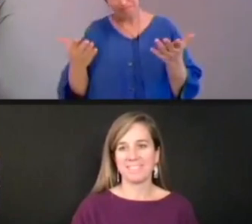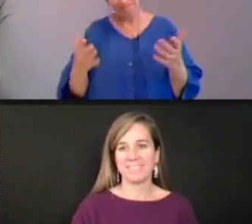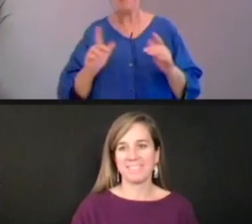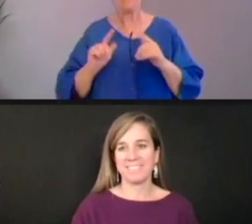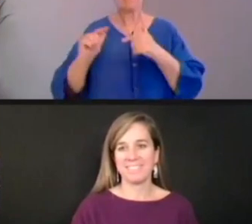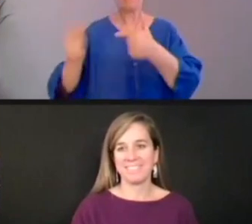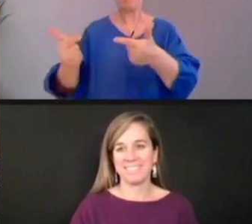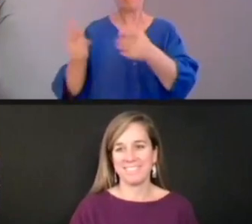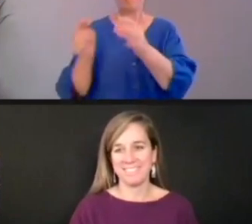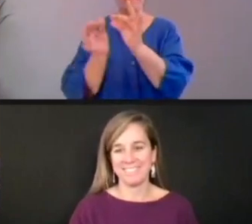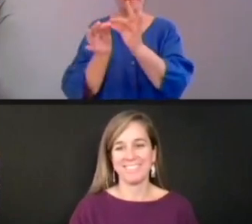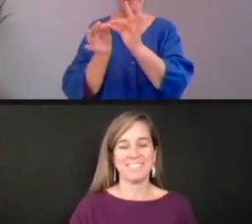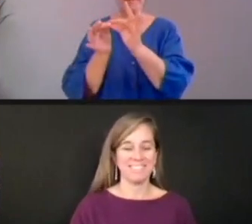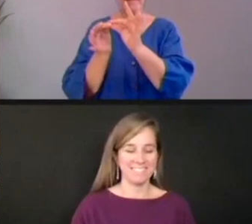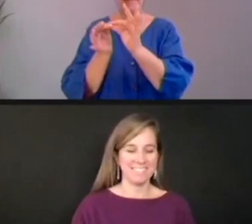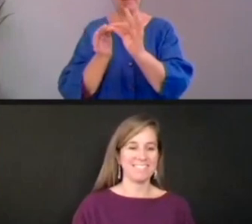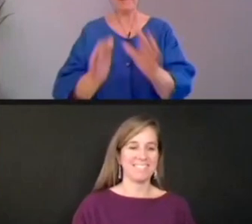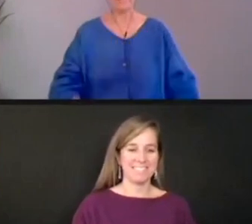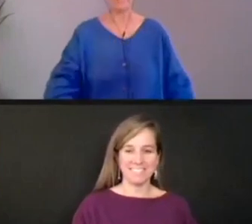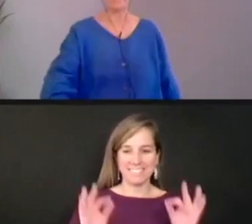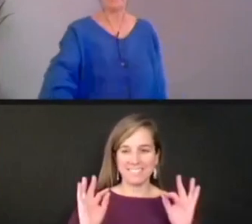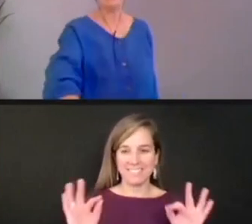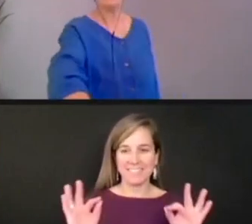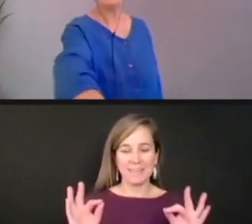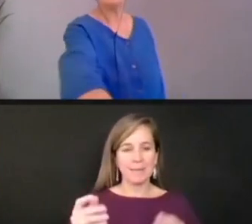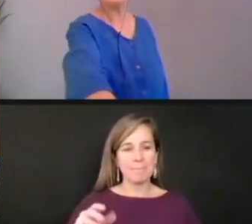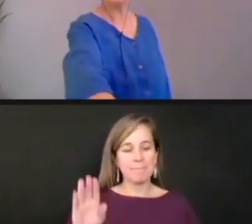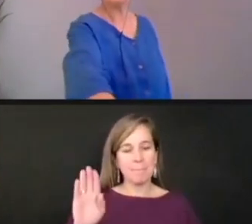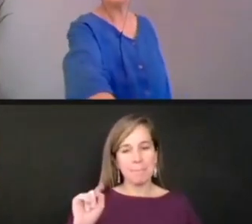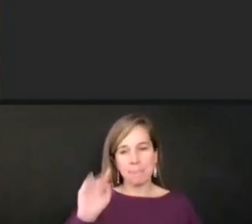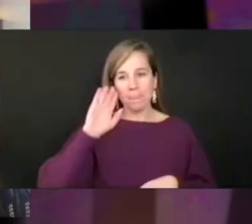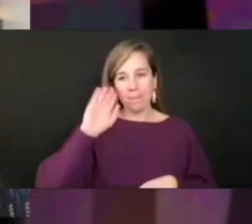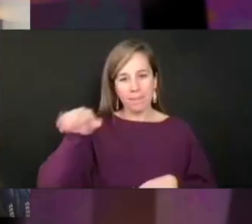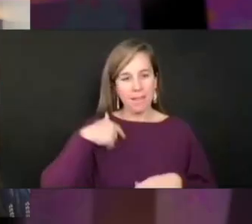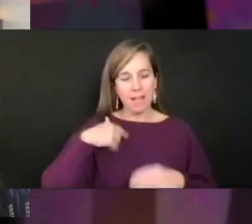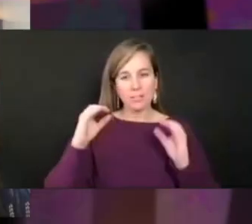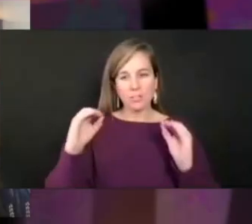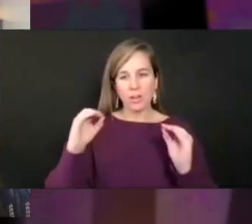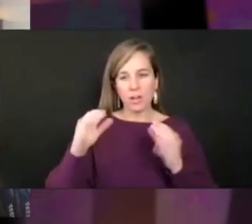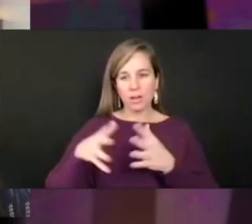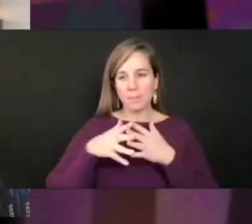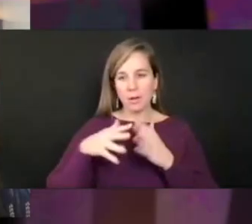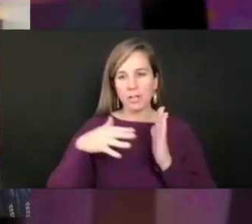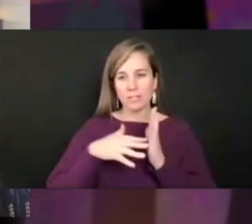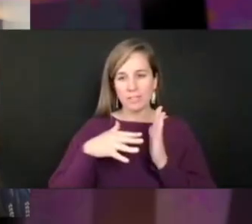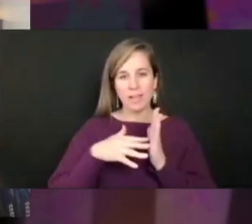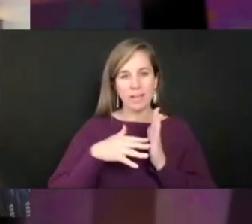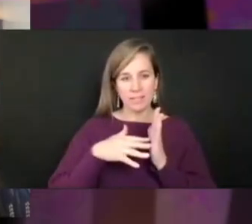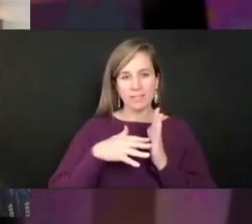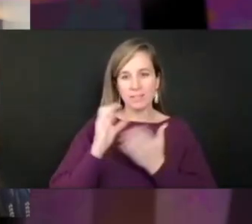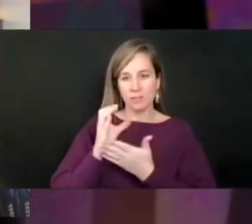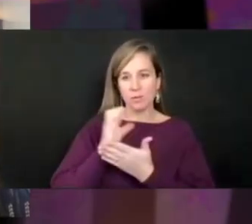yeah, like, I was teaching American studies courses as an artist.